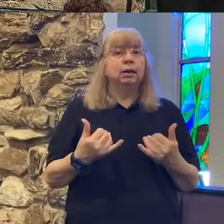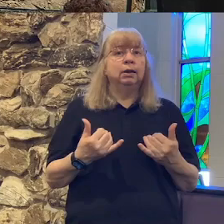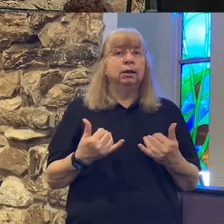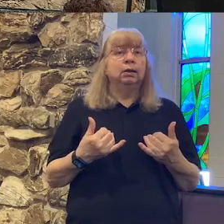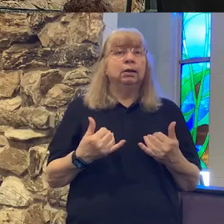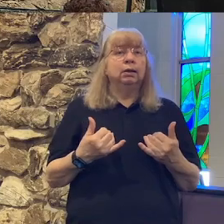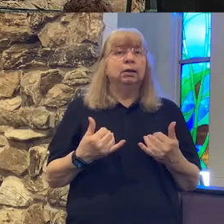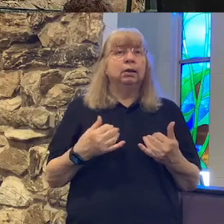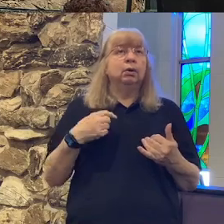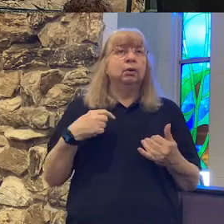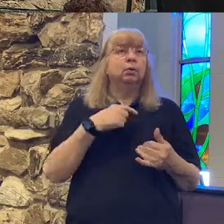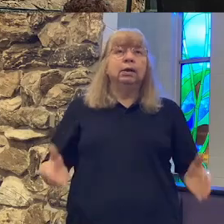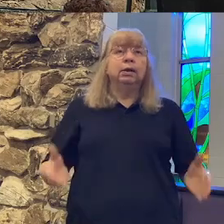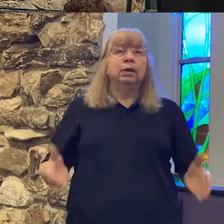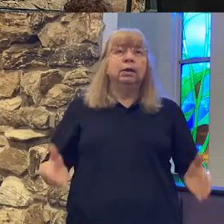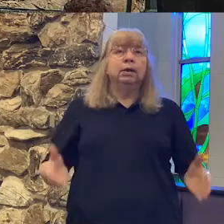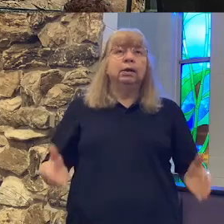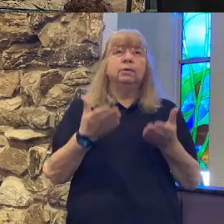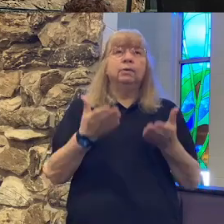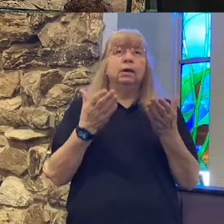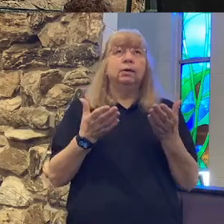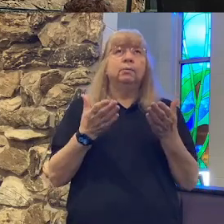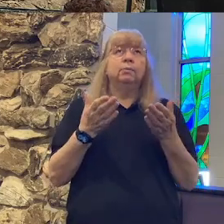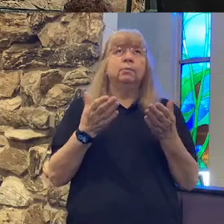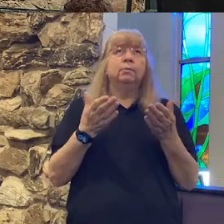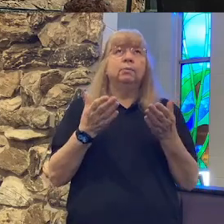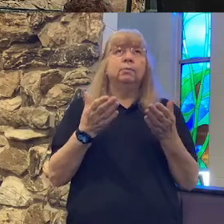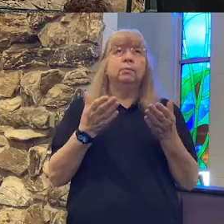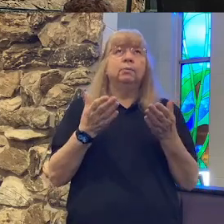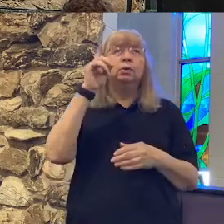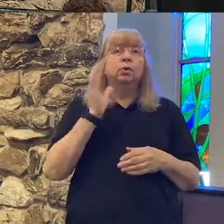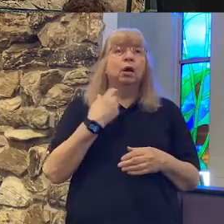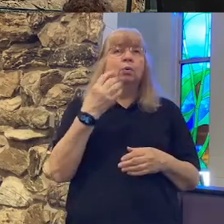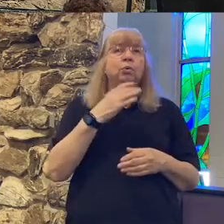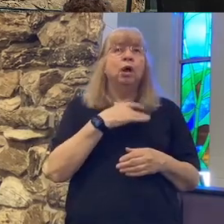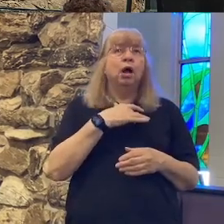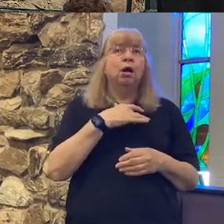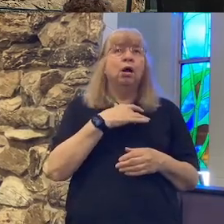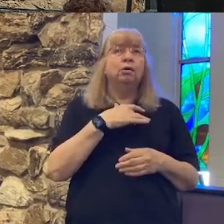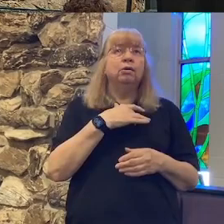we lift up to you our own hearts